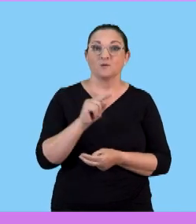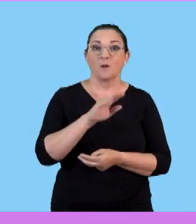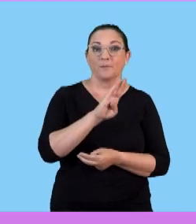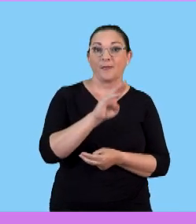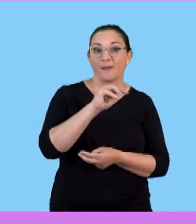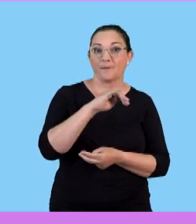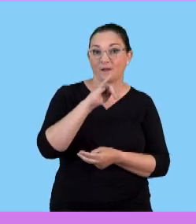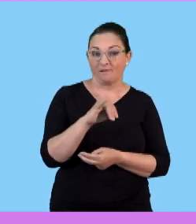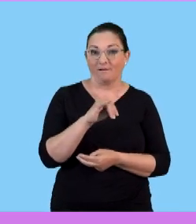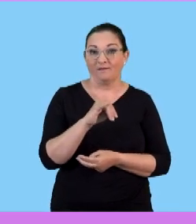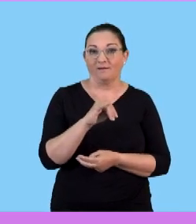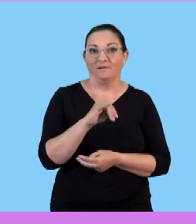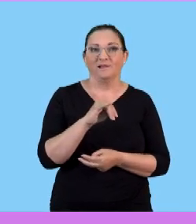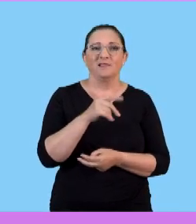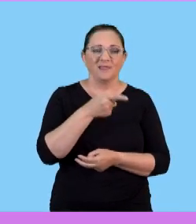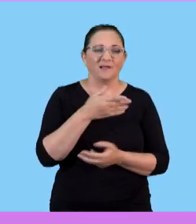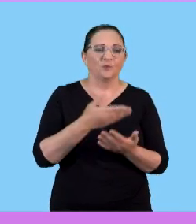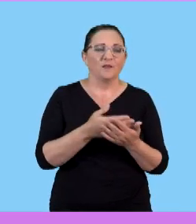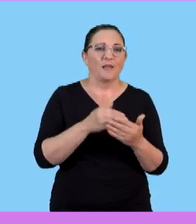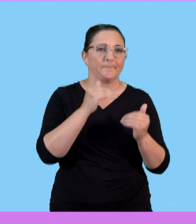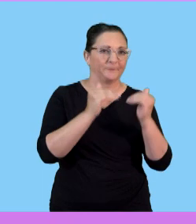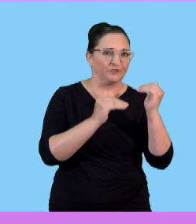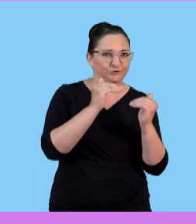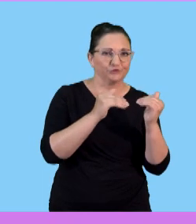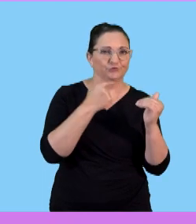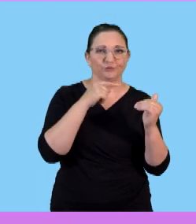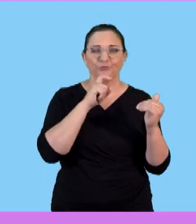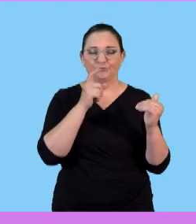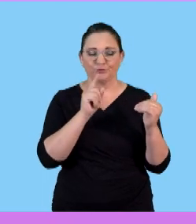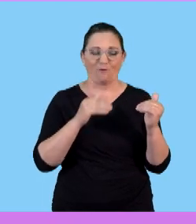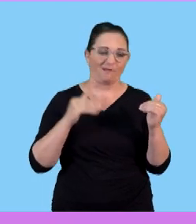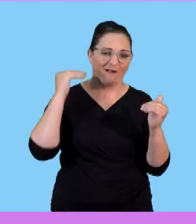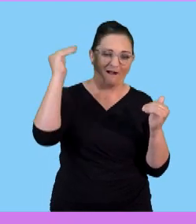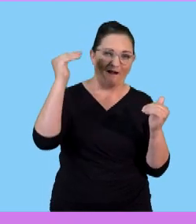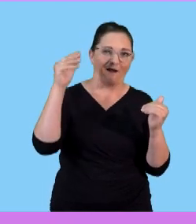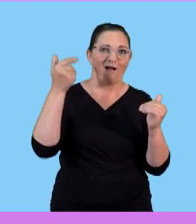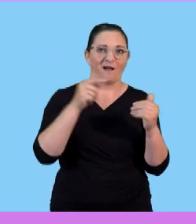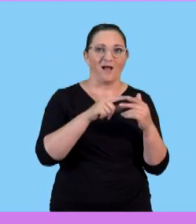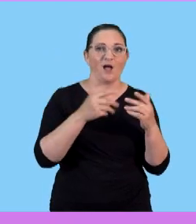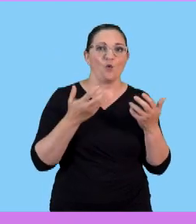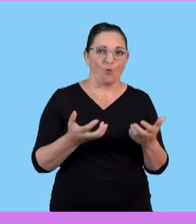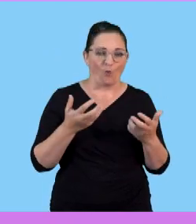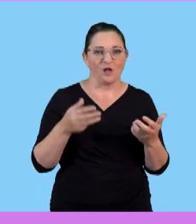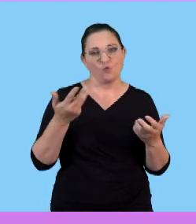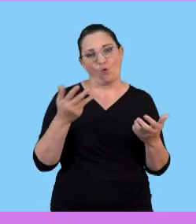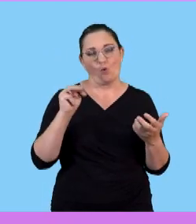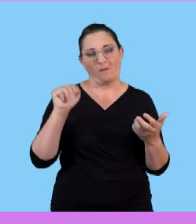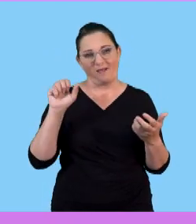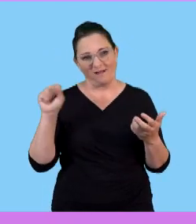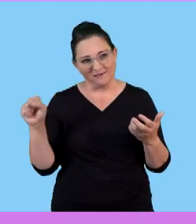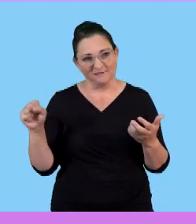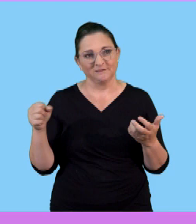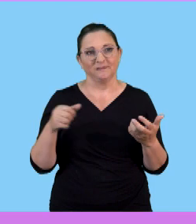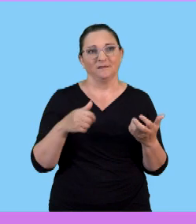BMI, the body mass index, is a measure that uses your height and your weight, or mass for that matter, to work